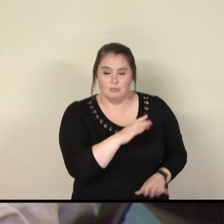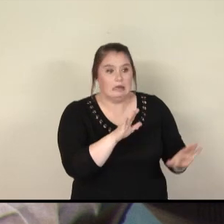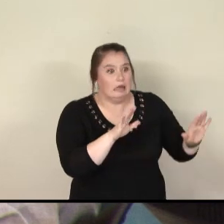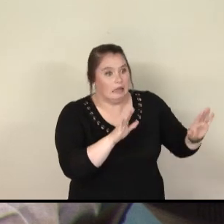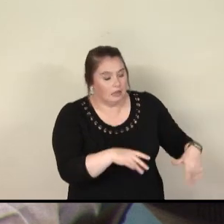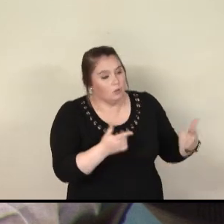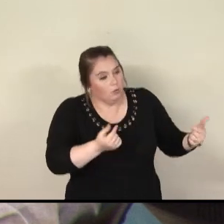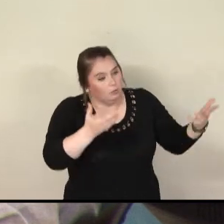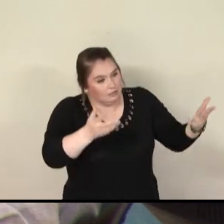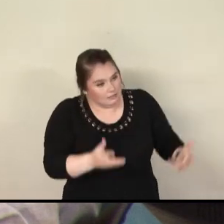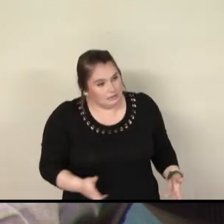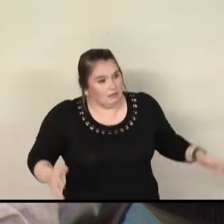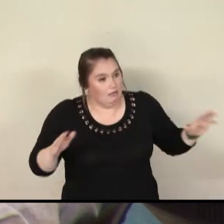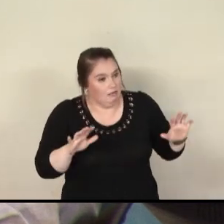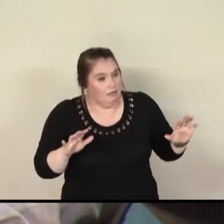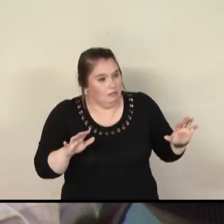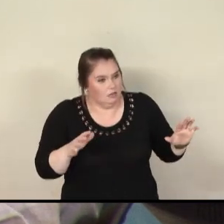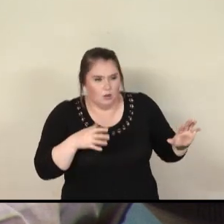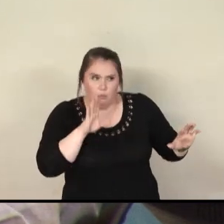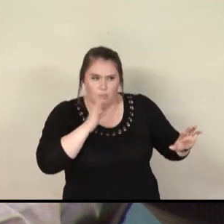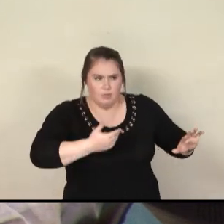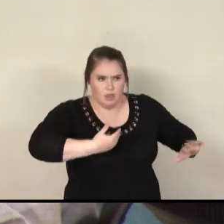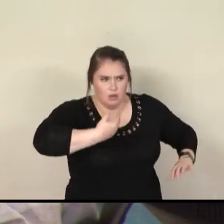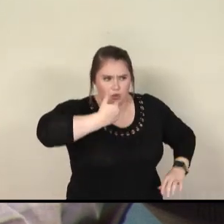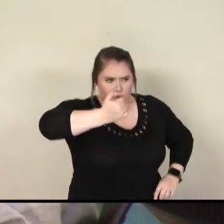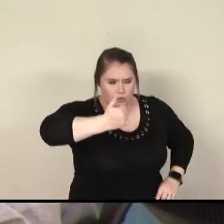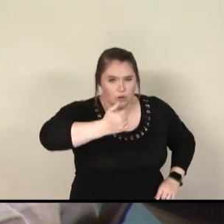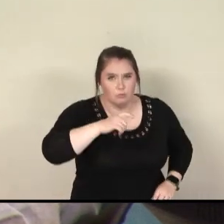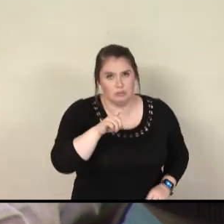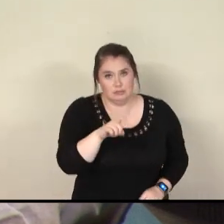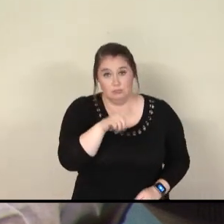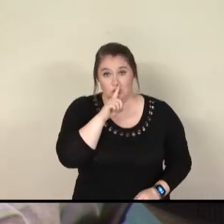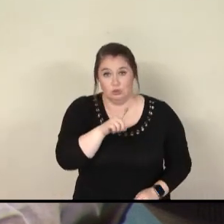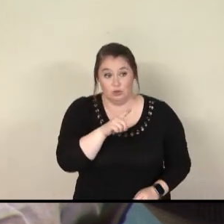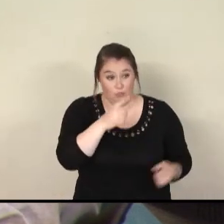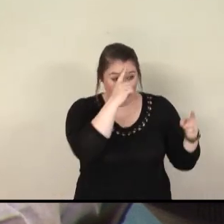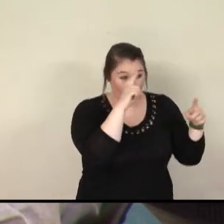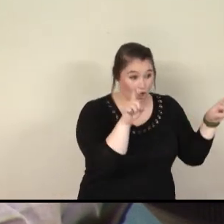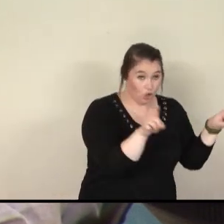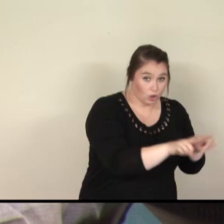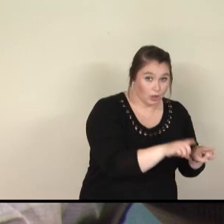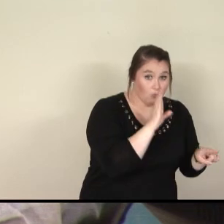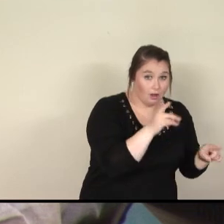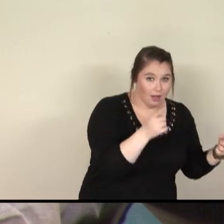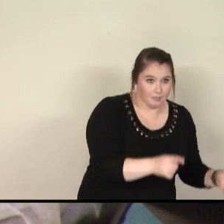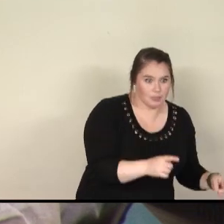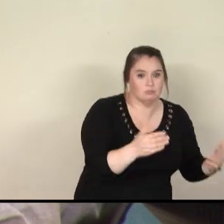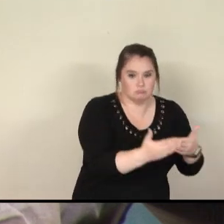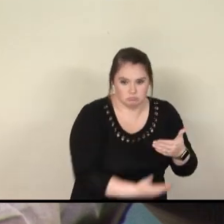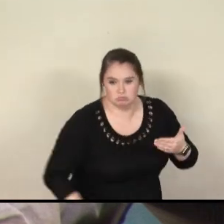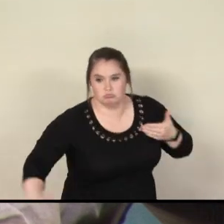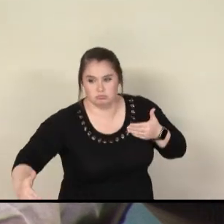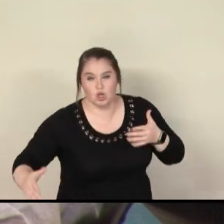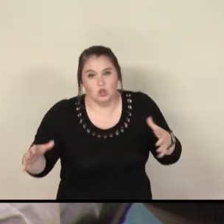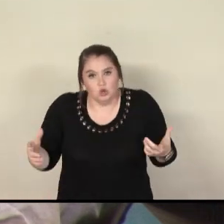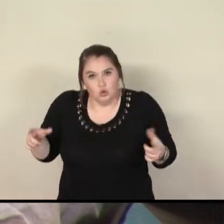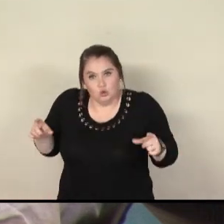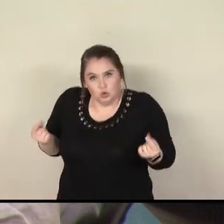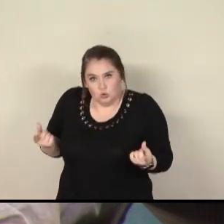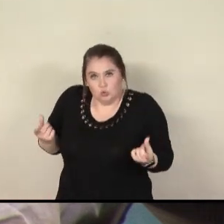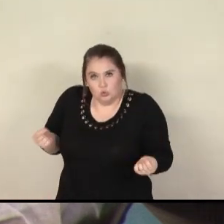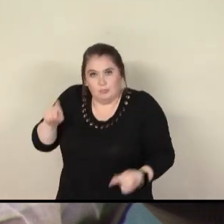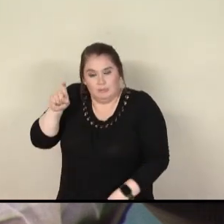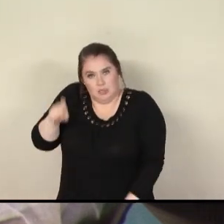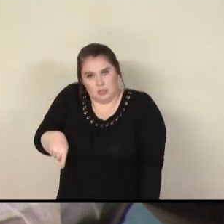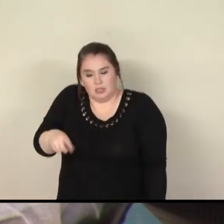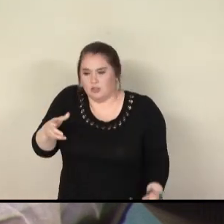better than when you left it. I want to make sure we're sticking to what we're agreeing to the community. I don't want that to be a happenstance.